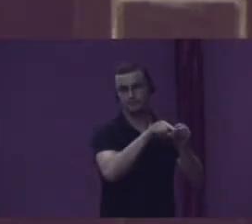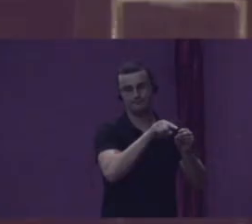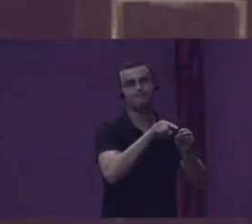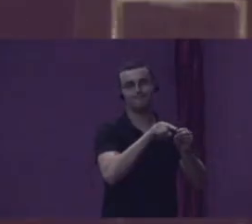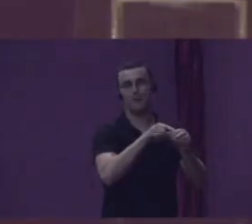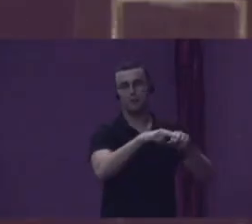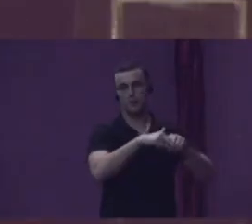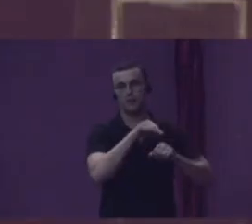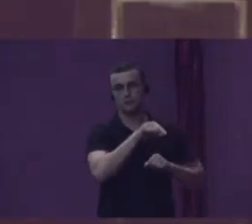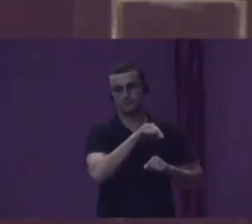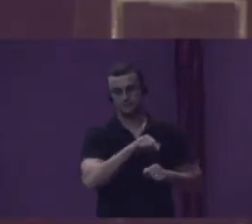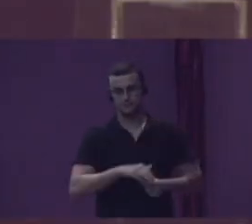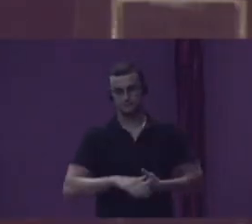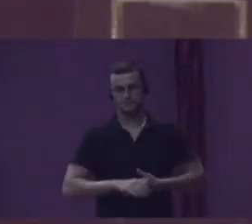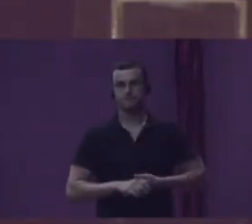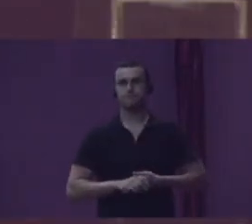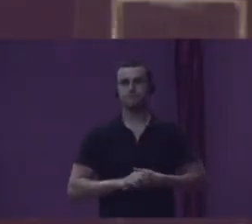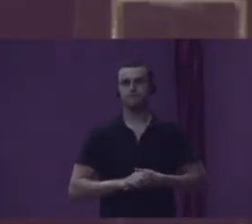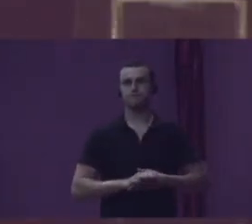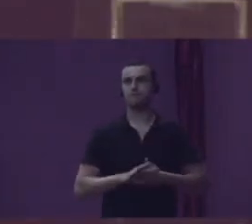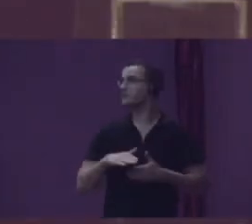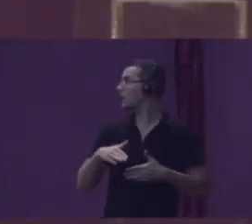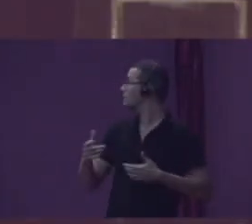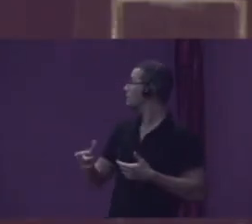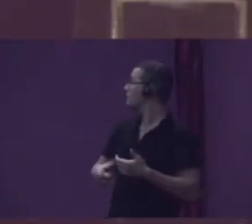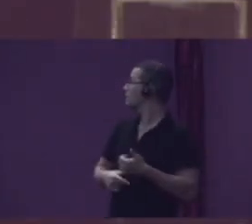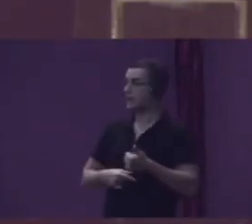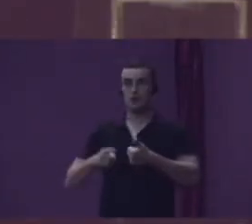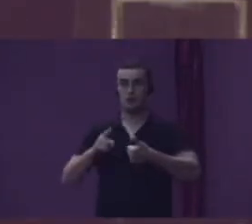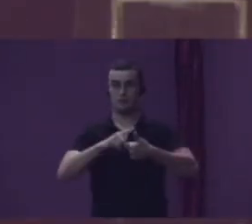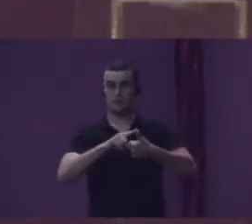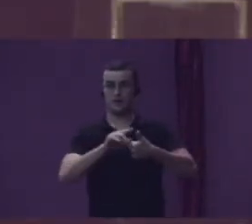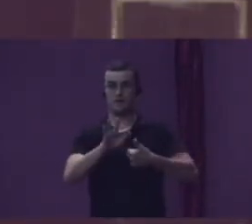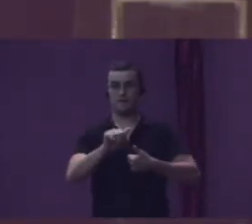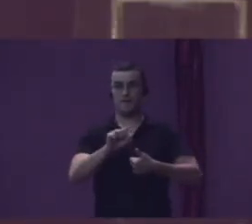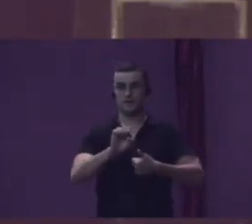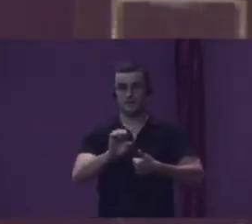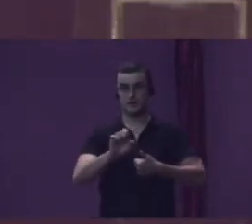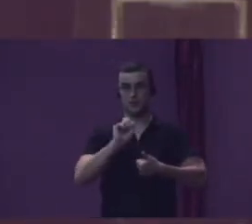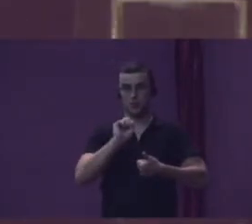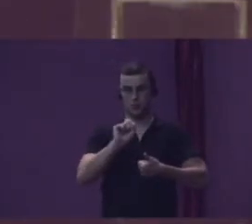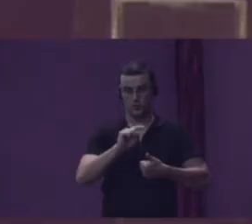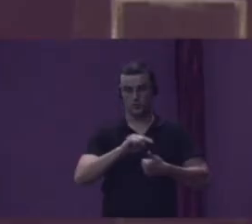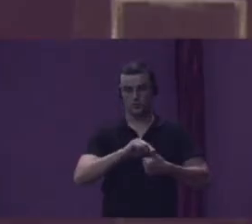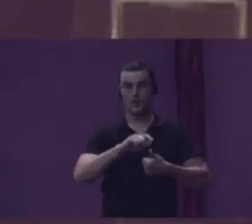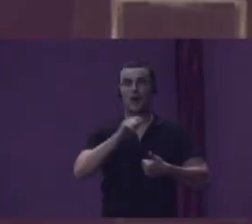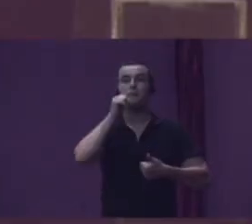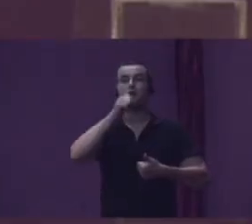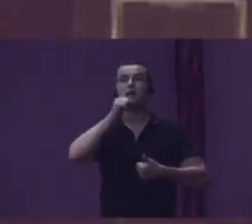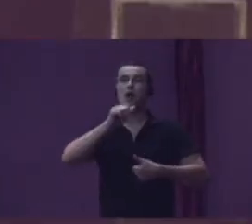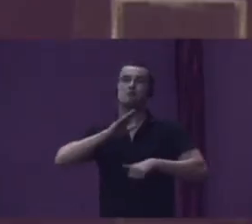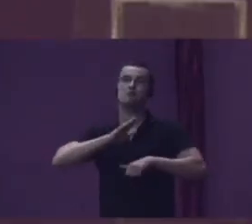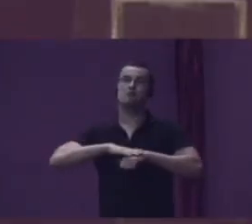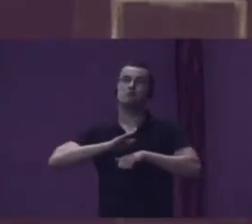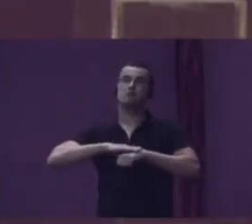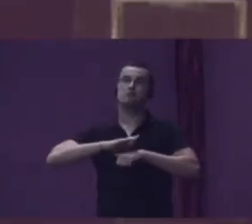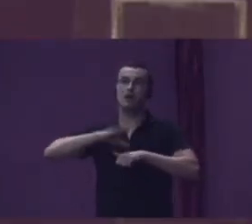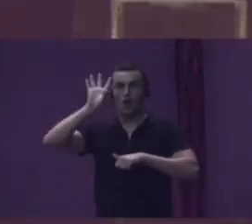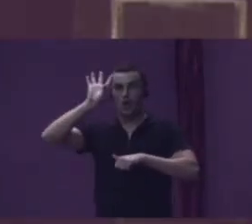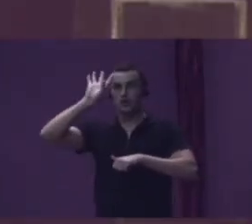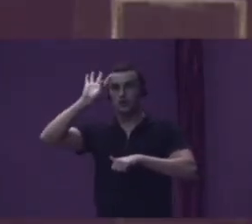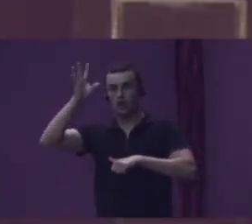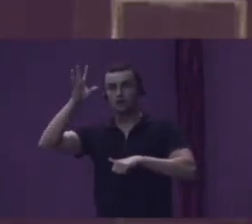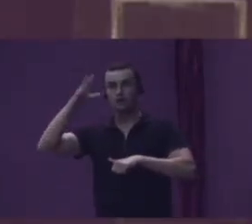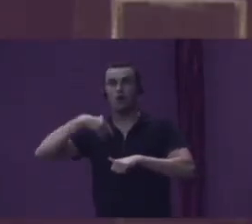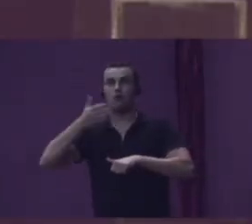And phase 1 is the part where the woman decides that she'll seek care, or the family decides that they'll seek